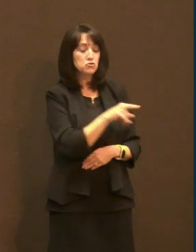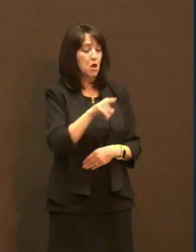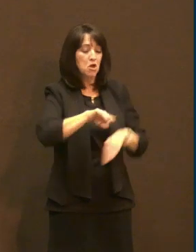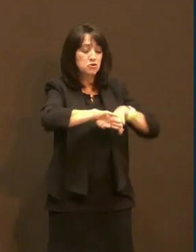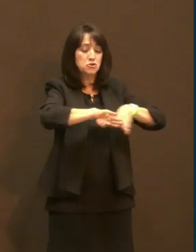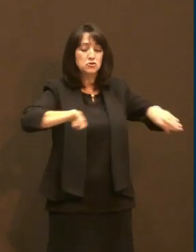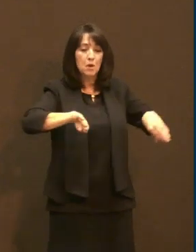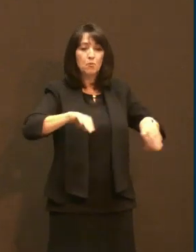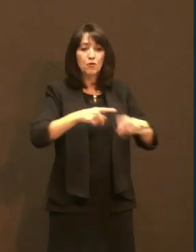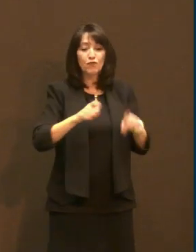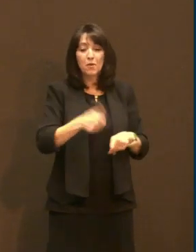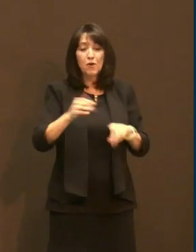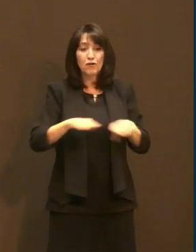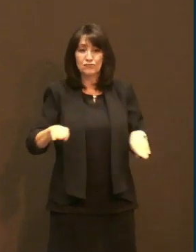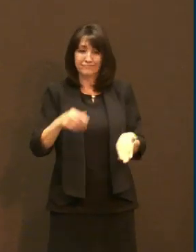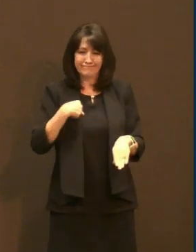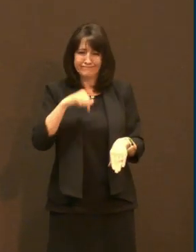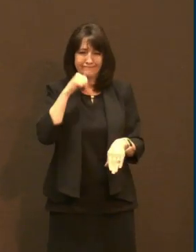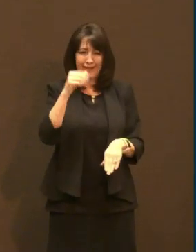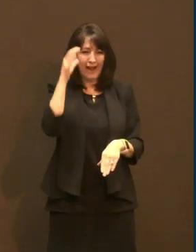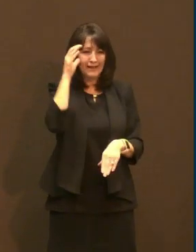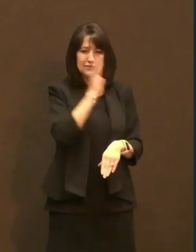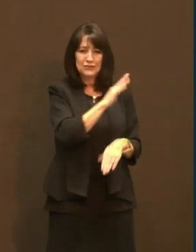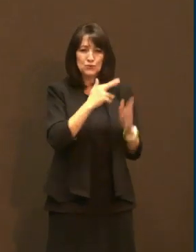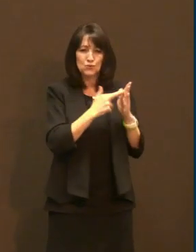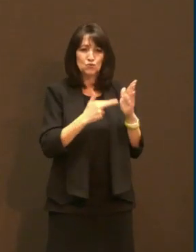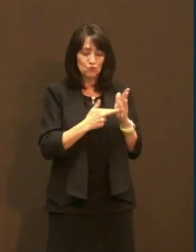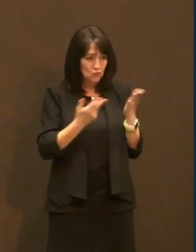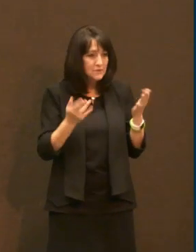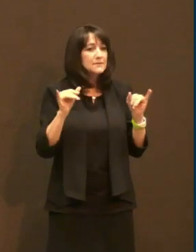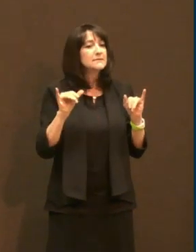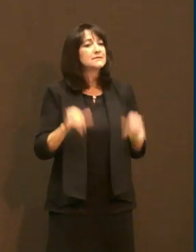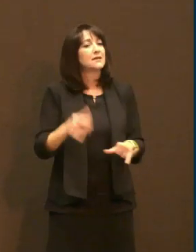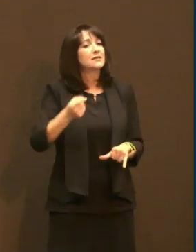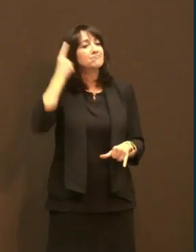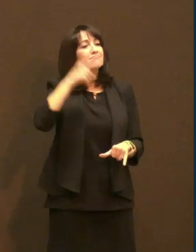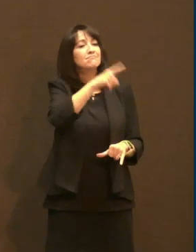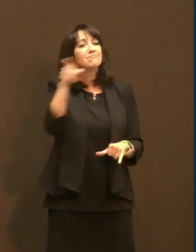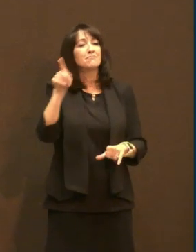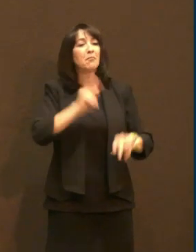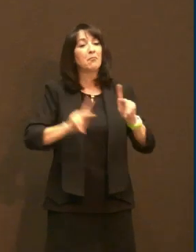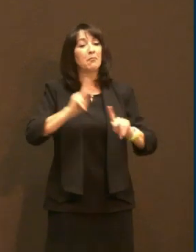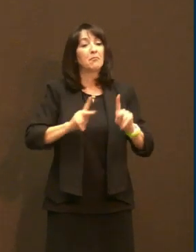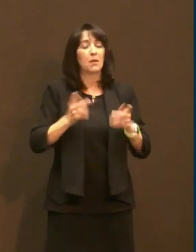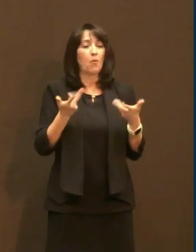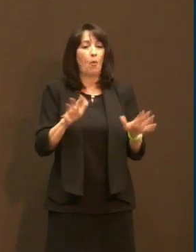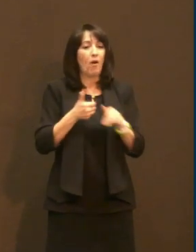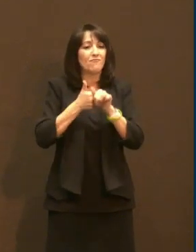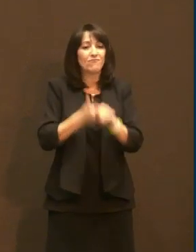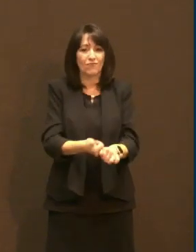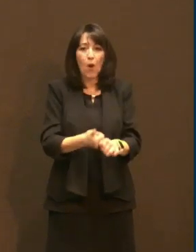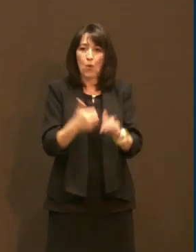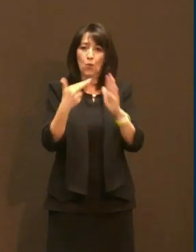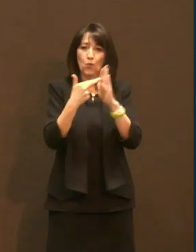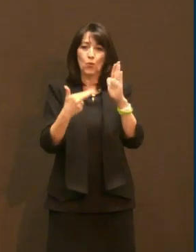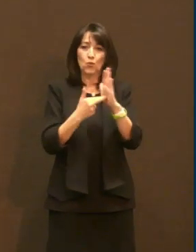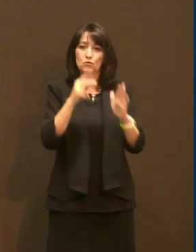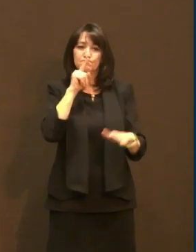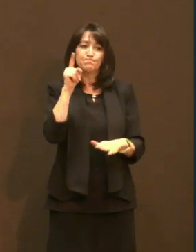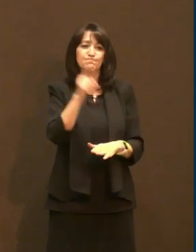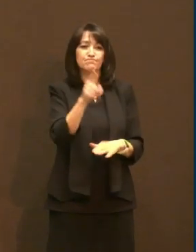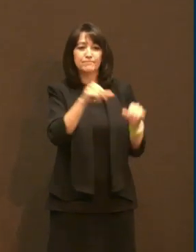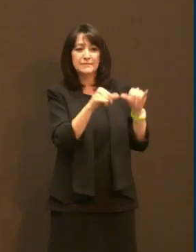that we face. But I see and I hear the anguish that my mother is experiencing,